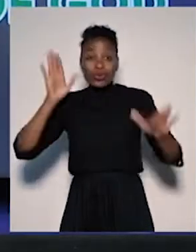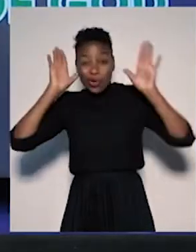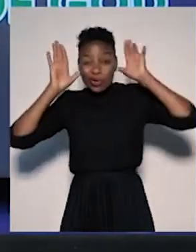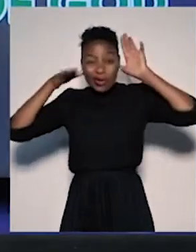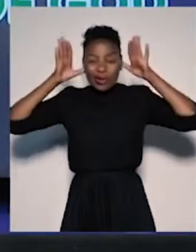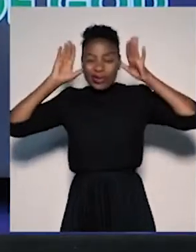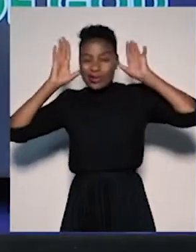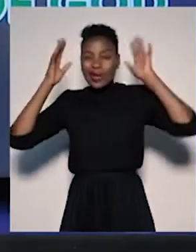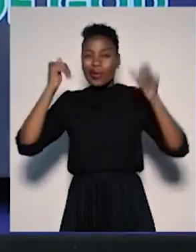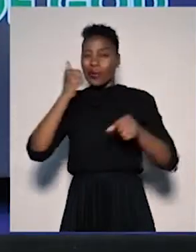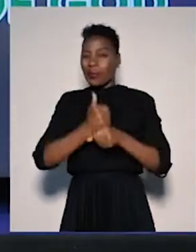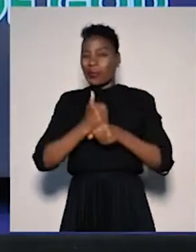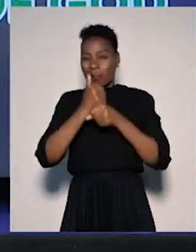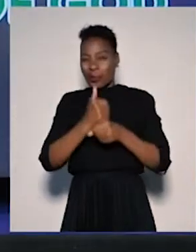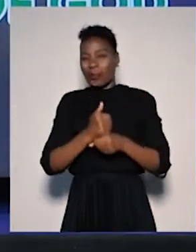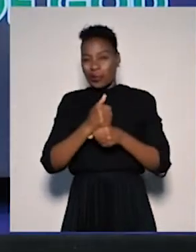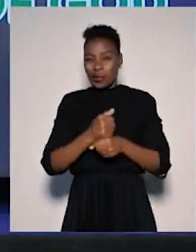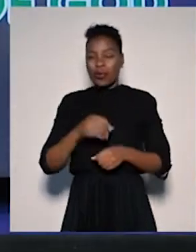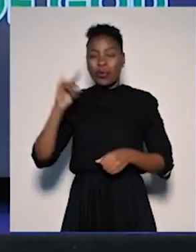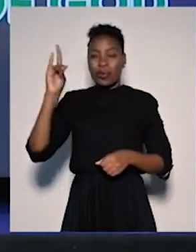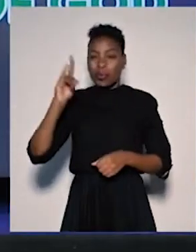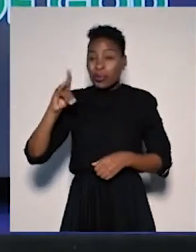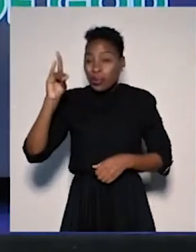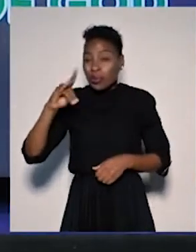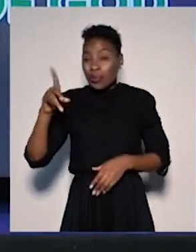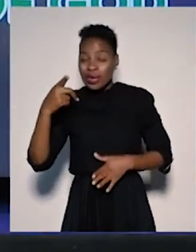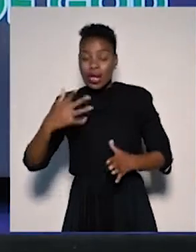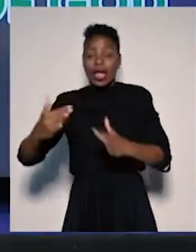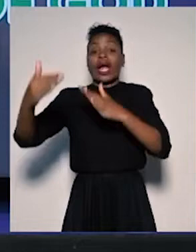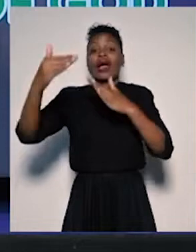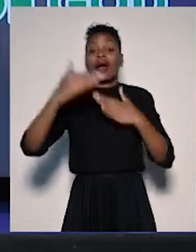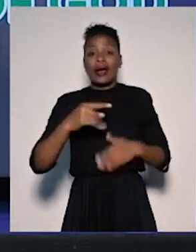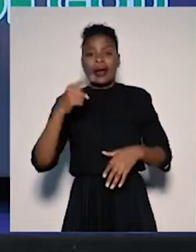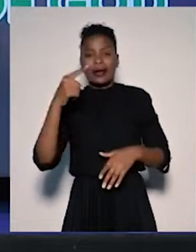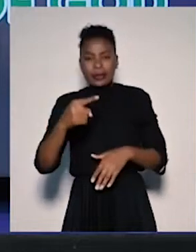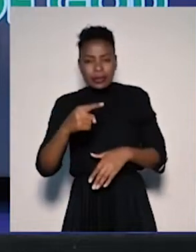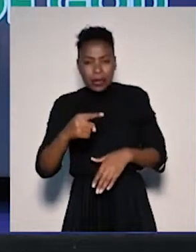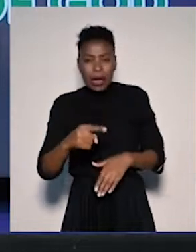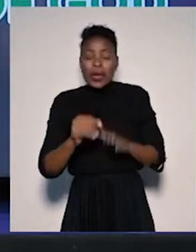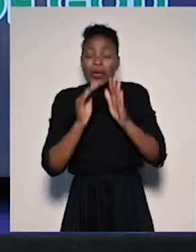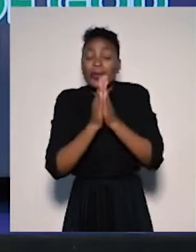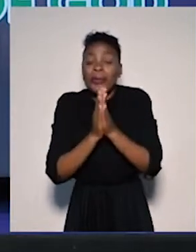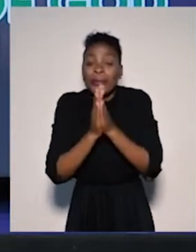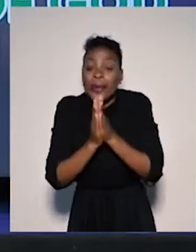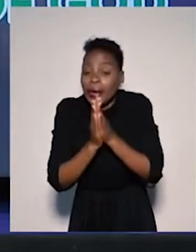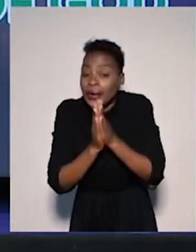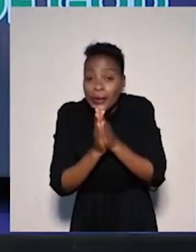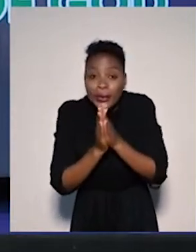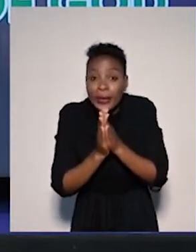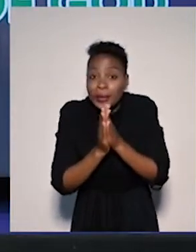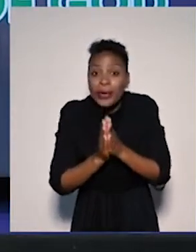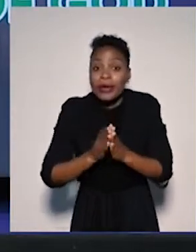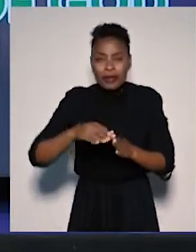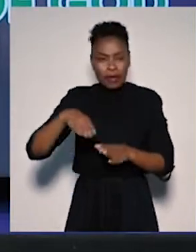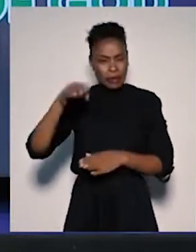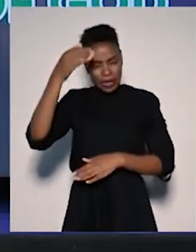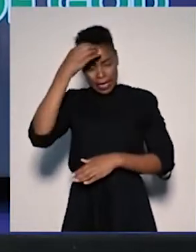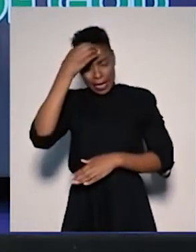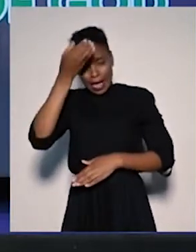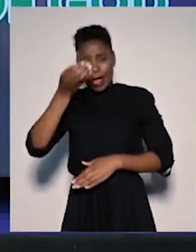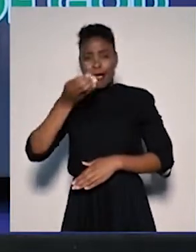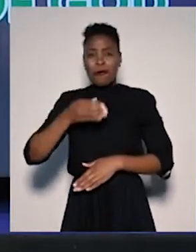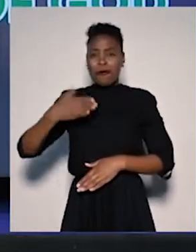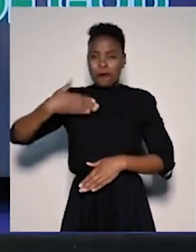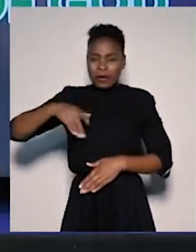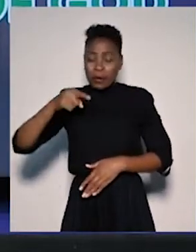He will demand a tenth of your flock, and you'll be the slaves. And when that day comes, you will beg for relief from the king. You are demanding, but then the Lord will